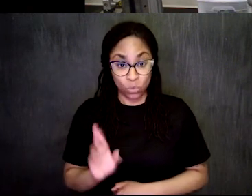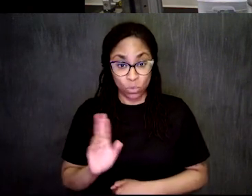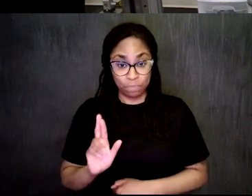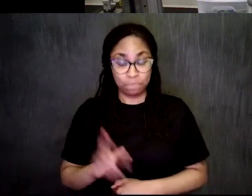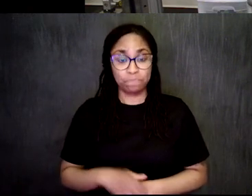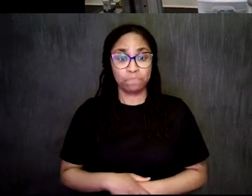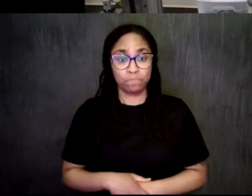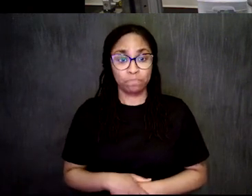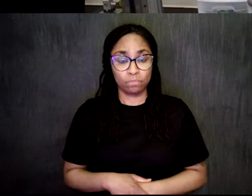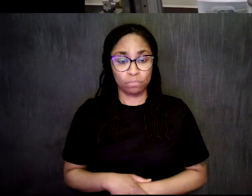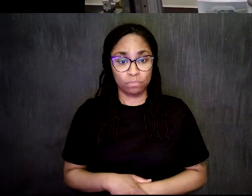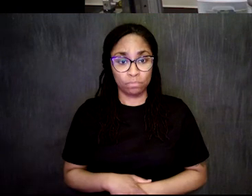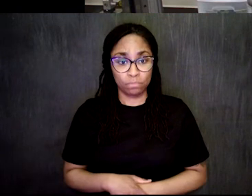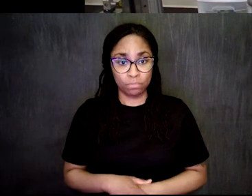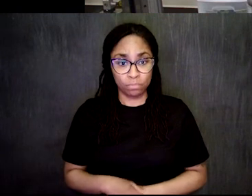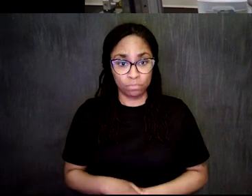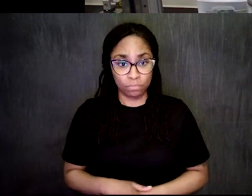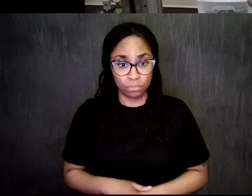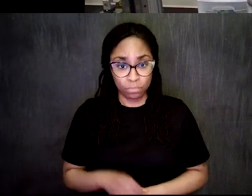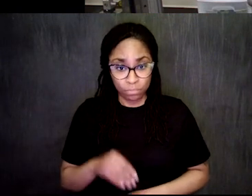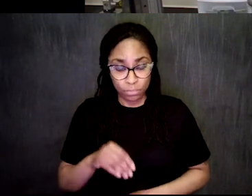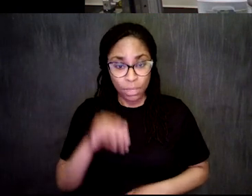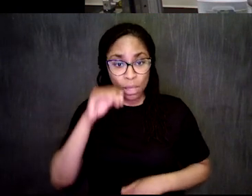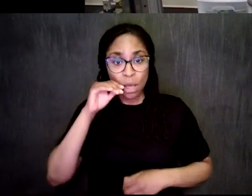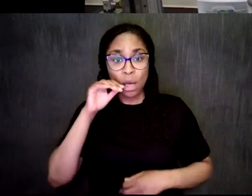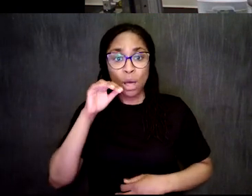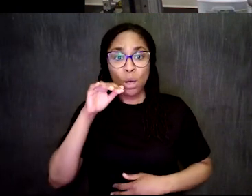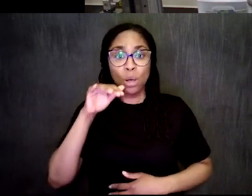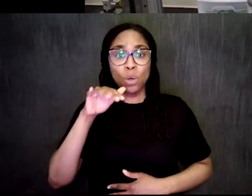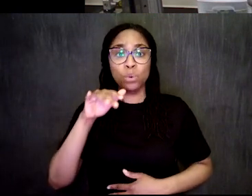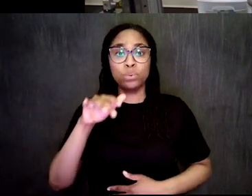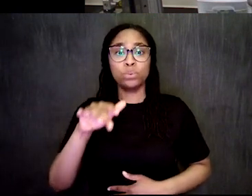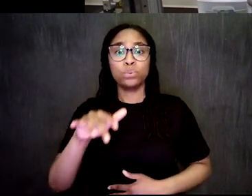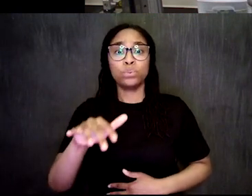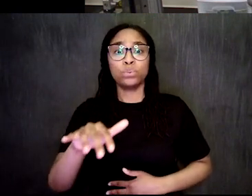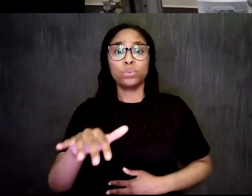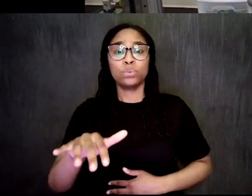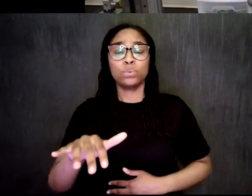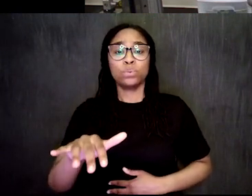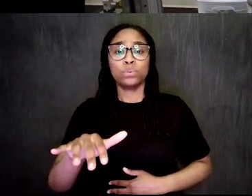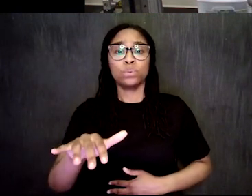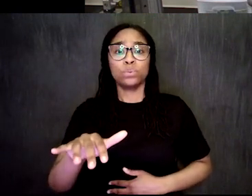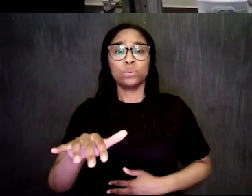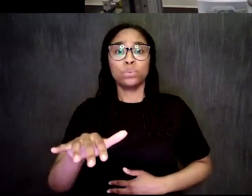the way down. You ready? And go. Exhale.